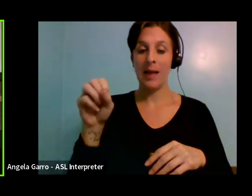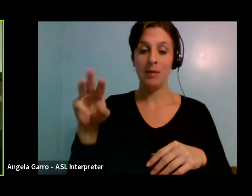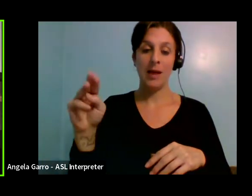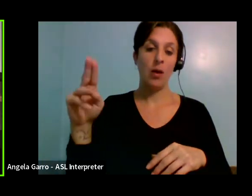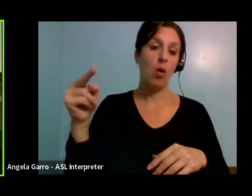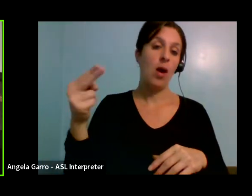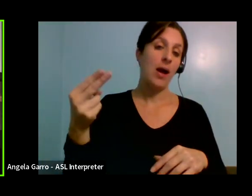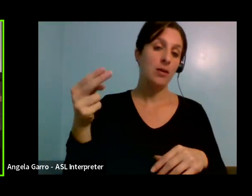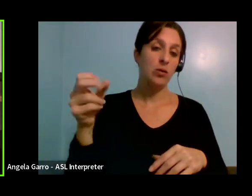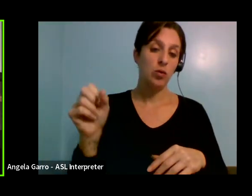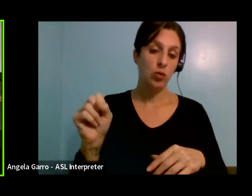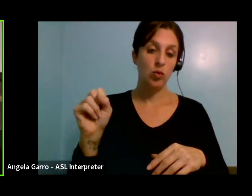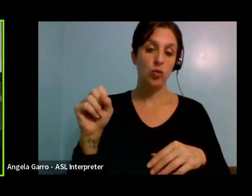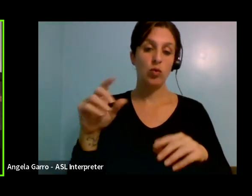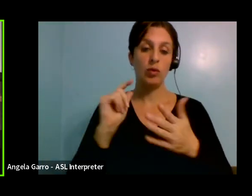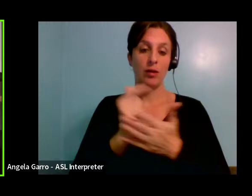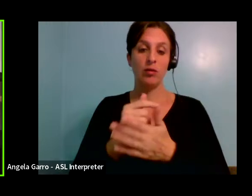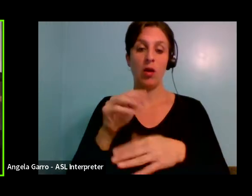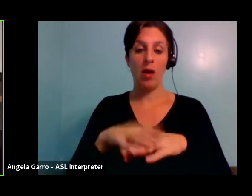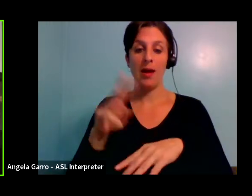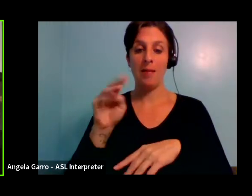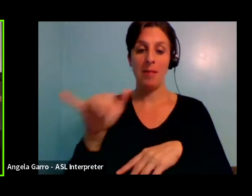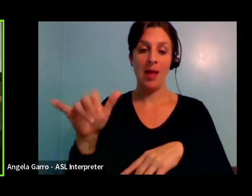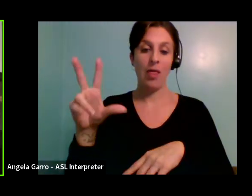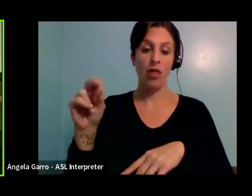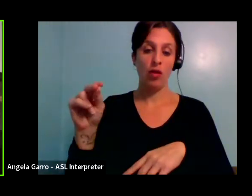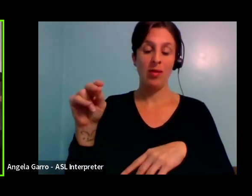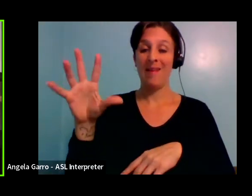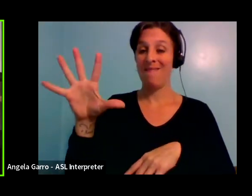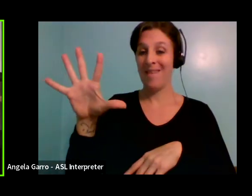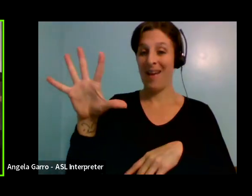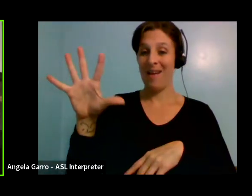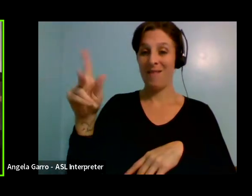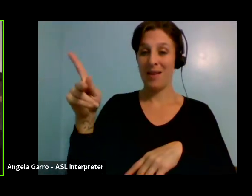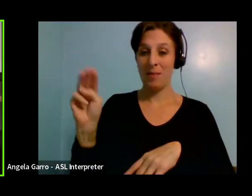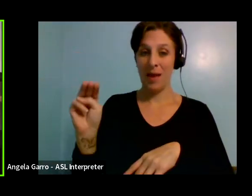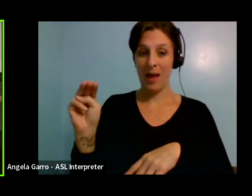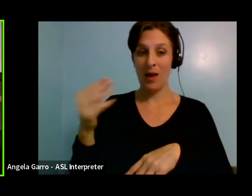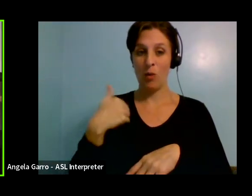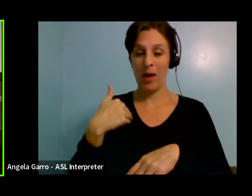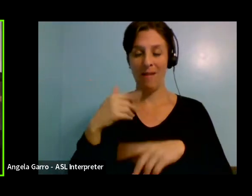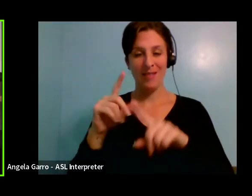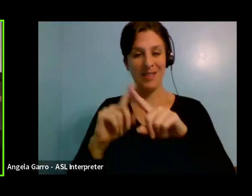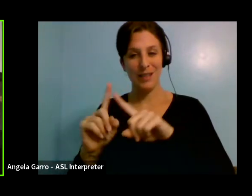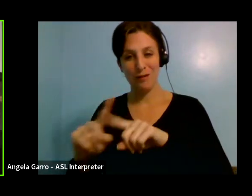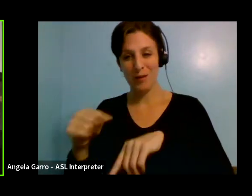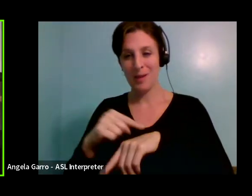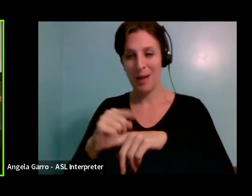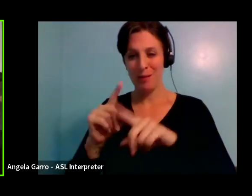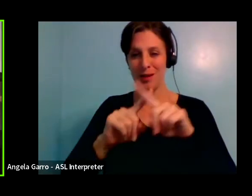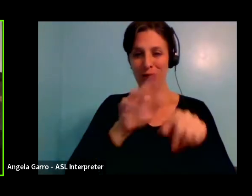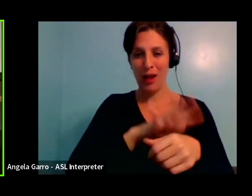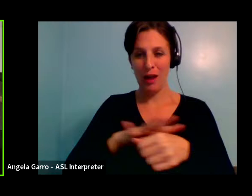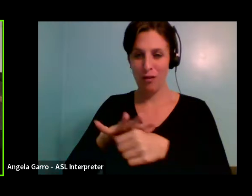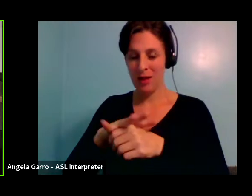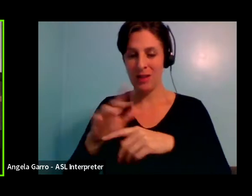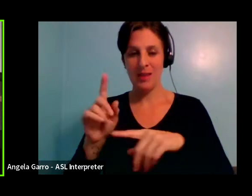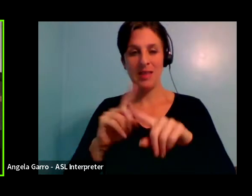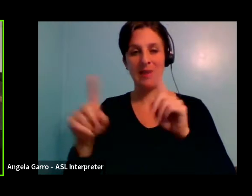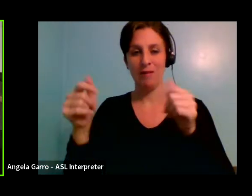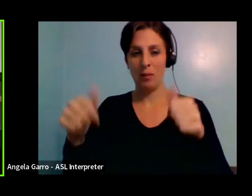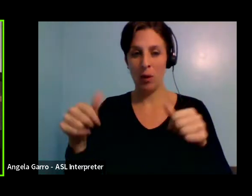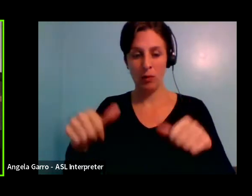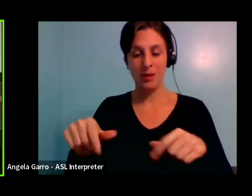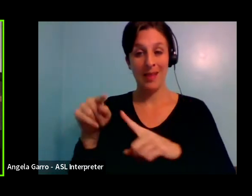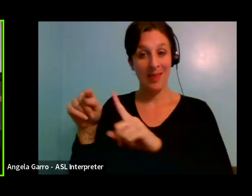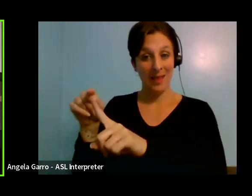School's graduation is on May 30th at 5 p.m. We had some different times in different areas in different postings. So that's